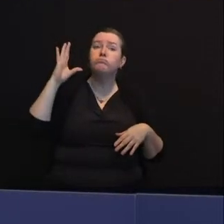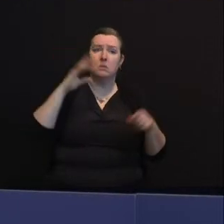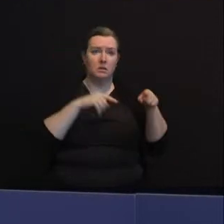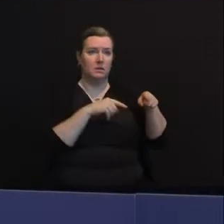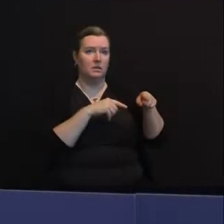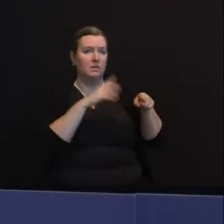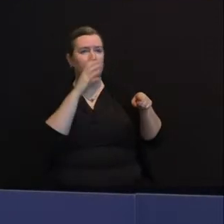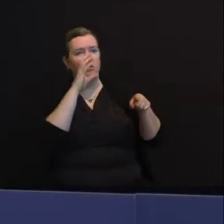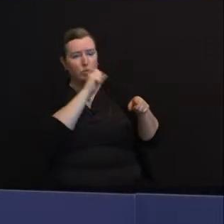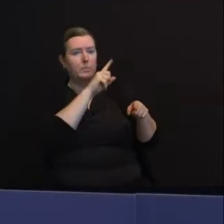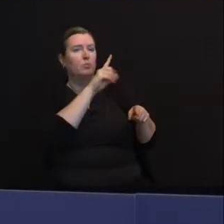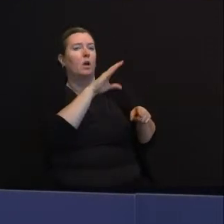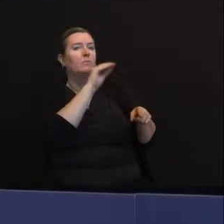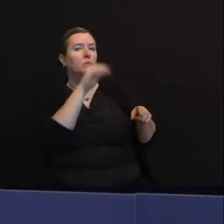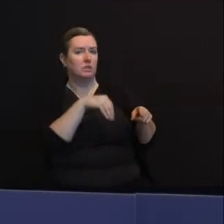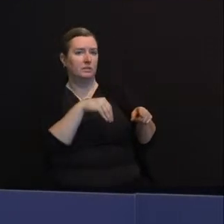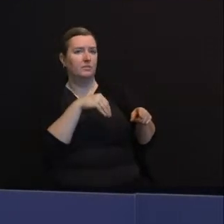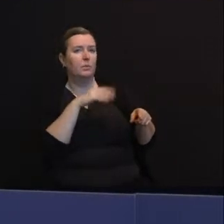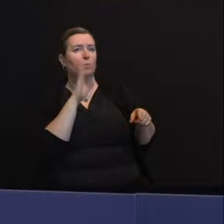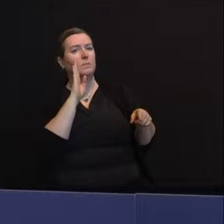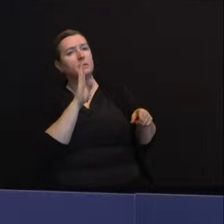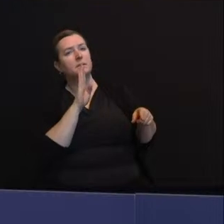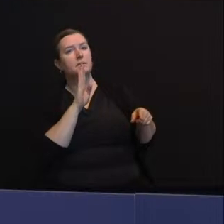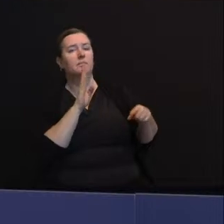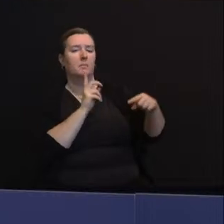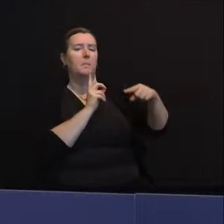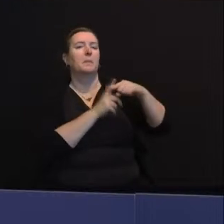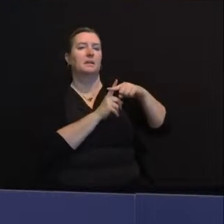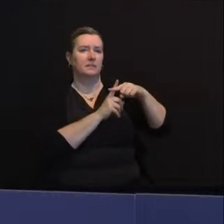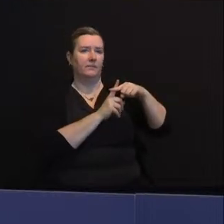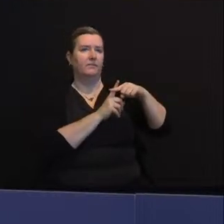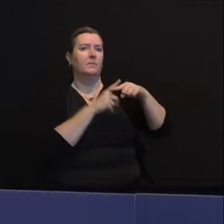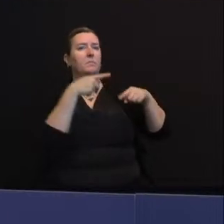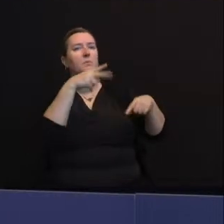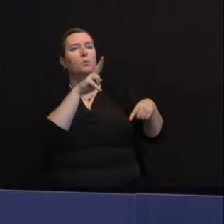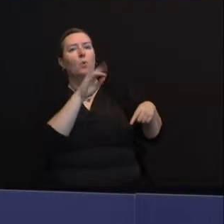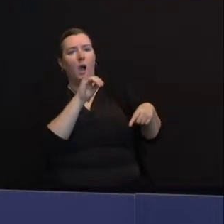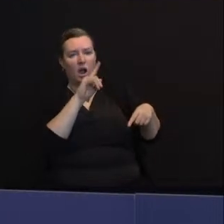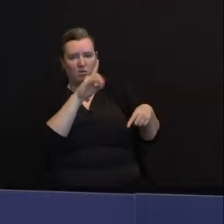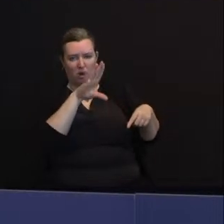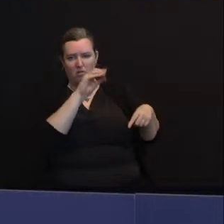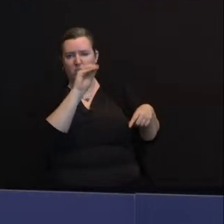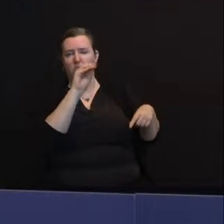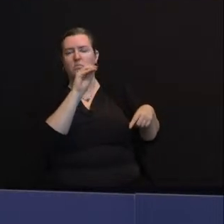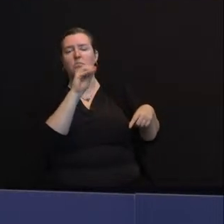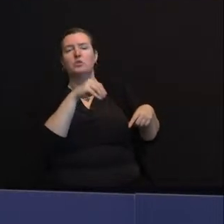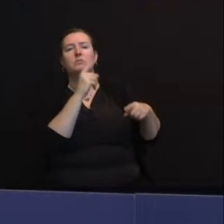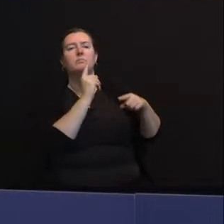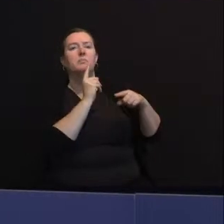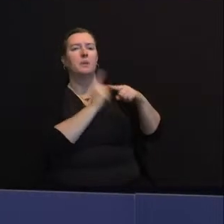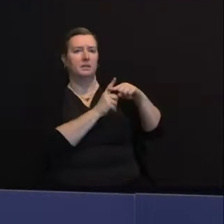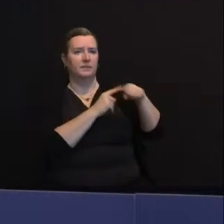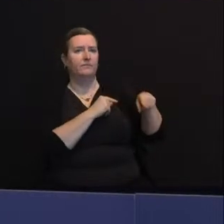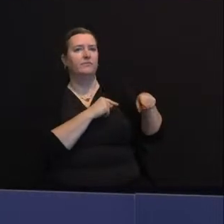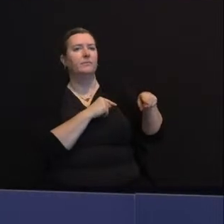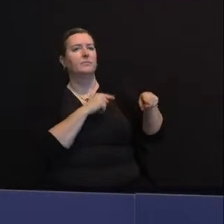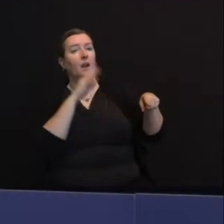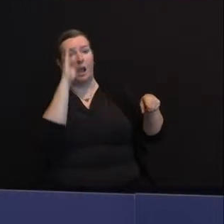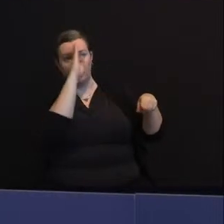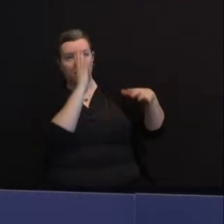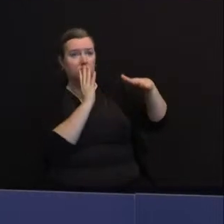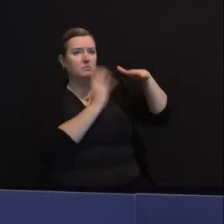cases will be positive. It also looks at a higher rate of hospitalizations from the